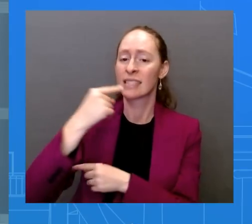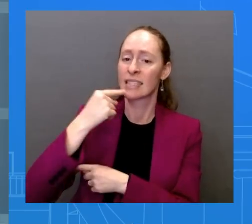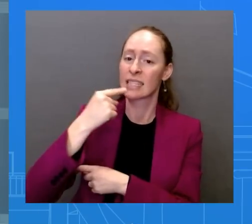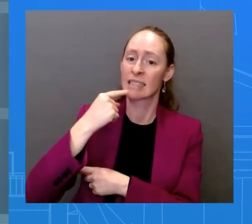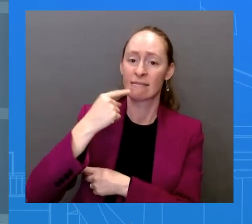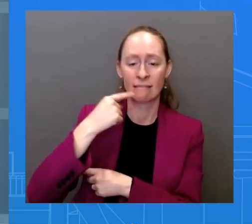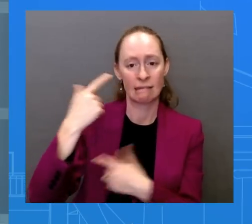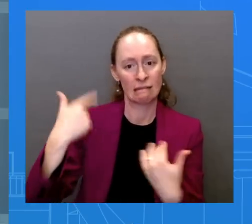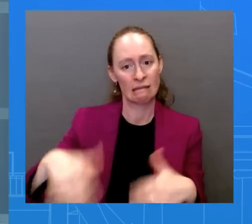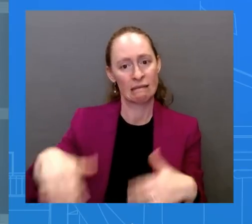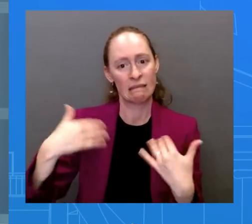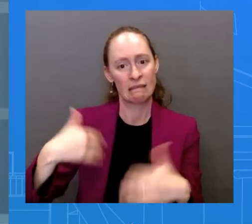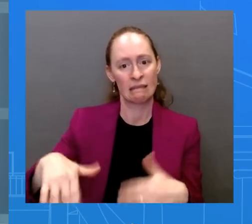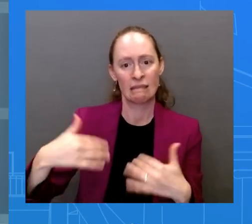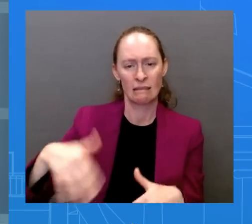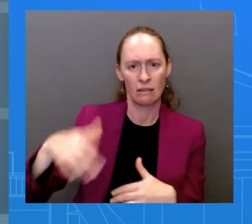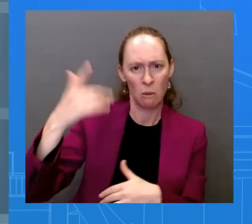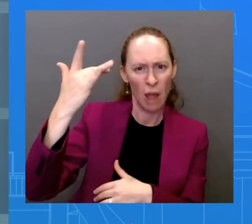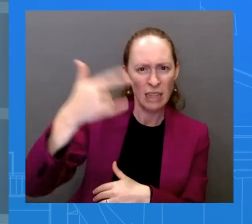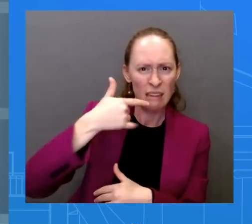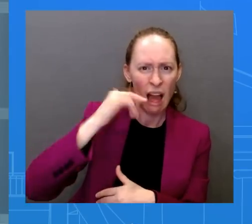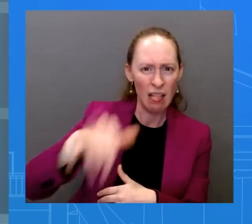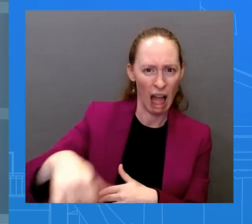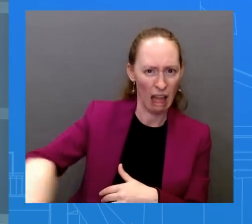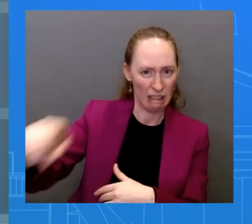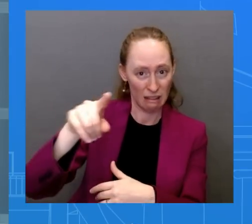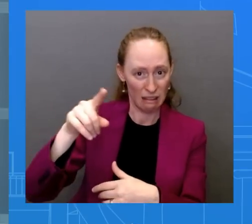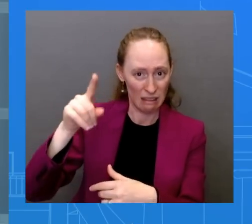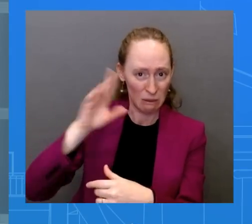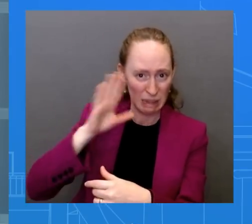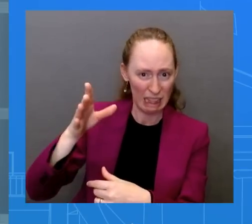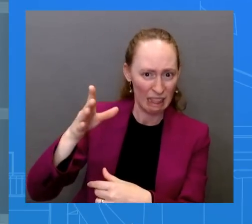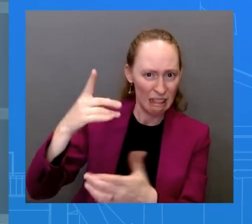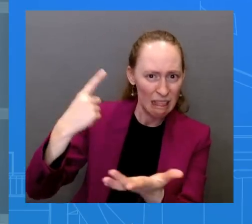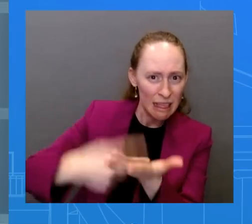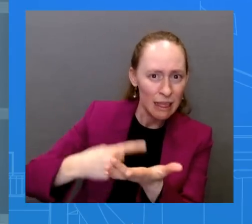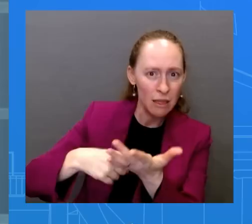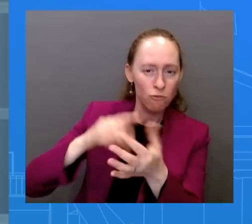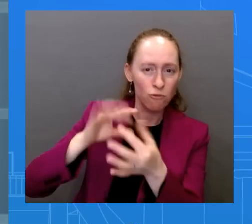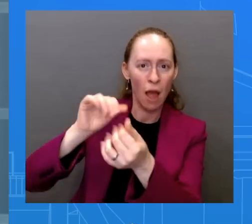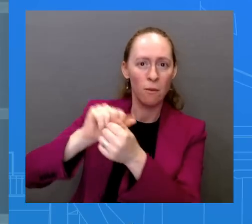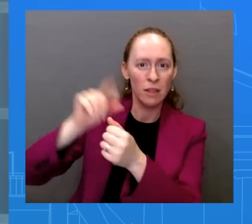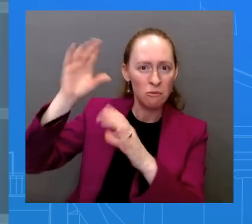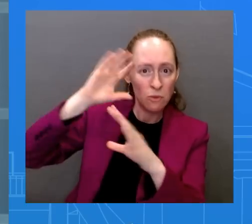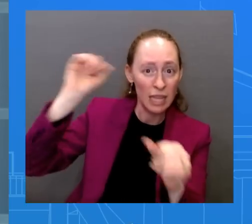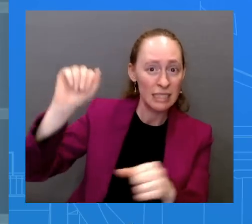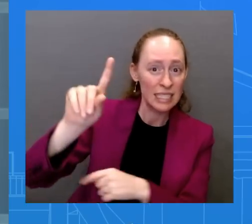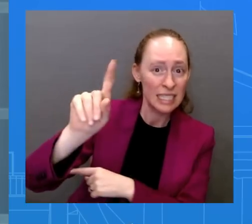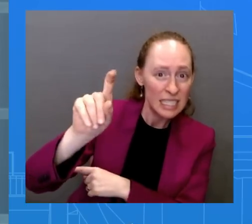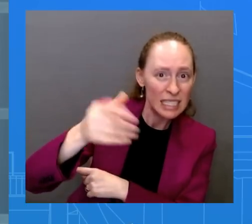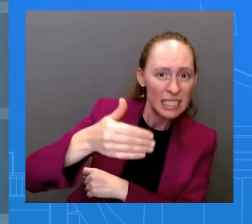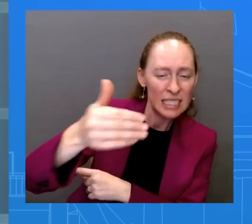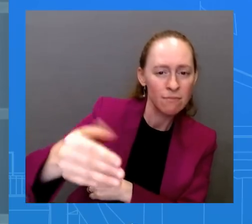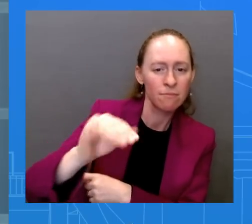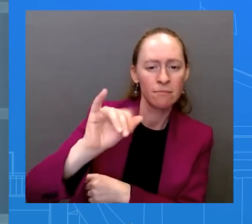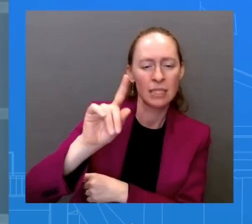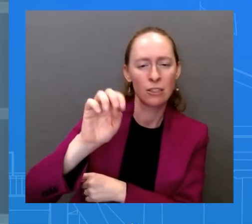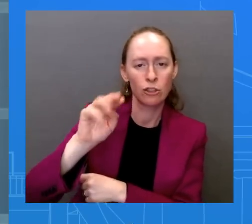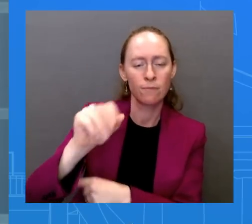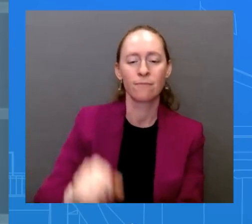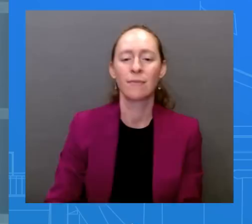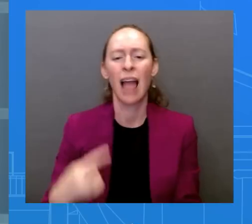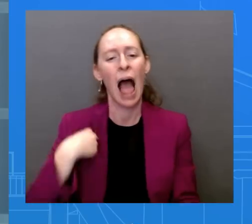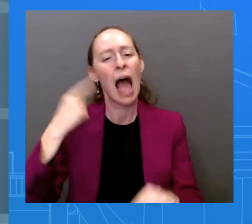again, I can't do electoral politics from here, as you know, but I don't agree with your characterization of what